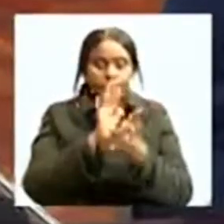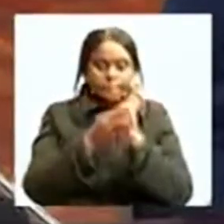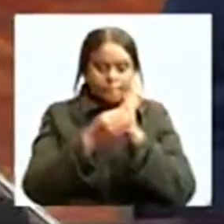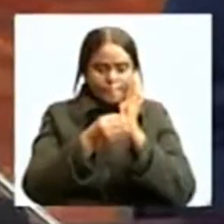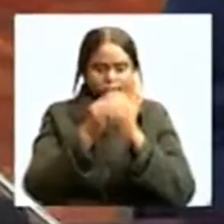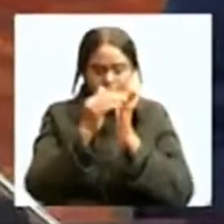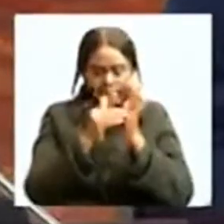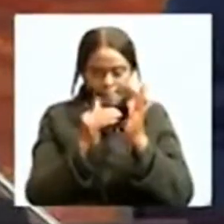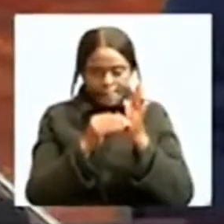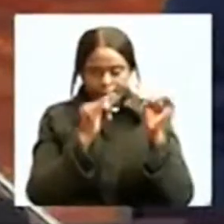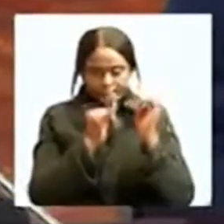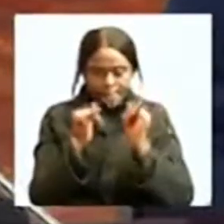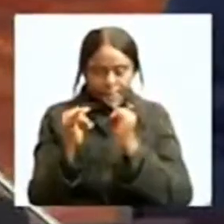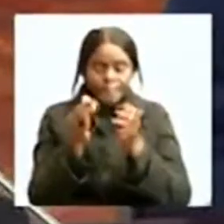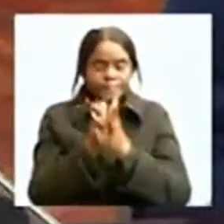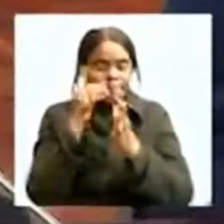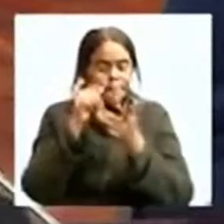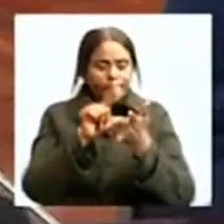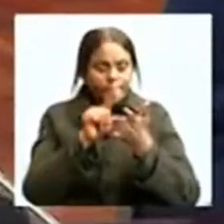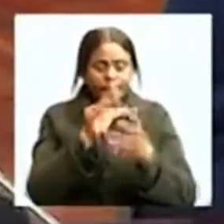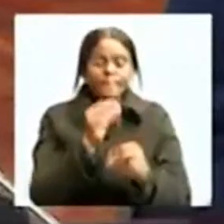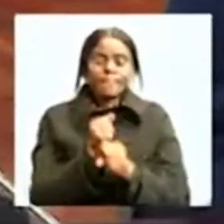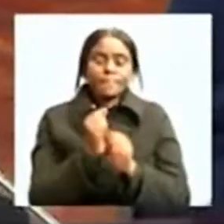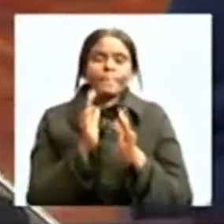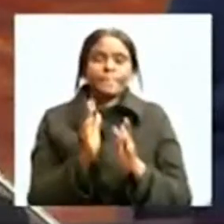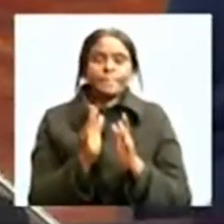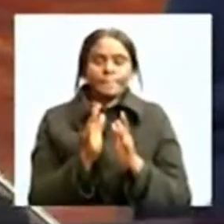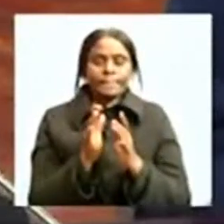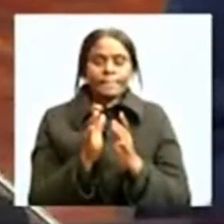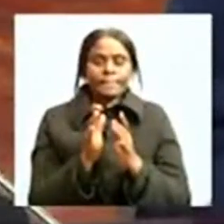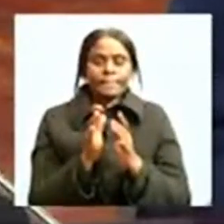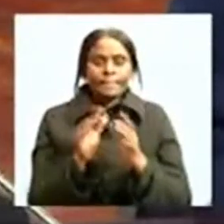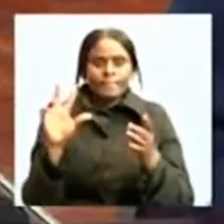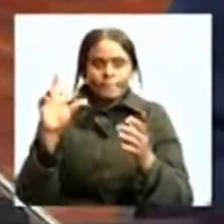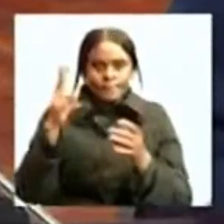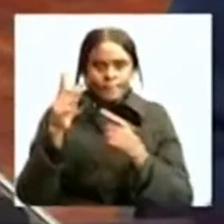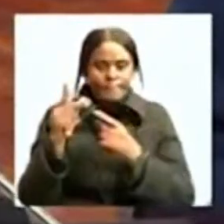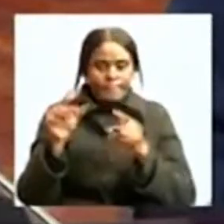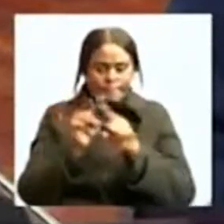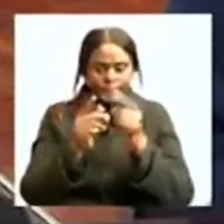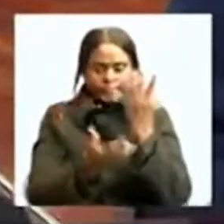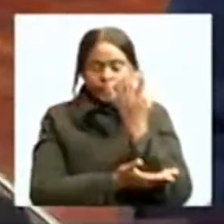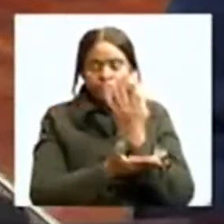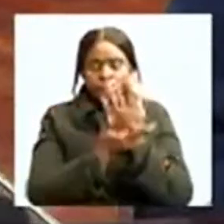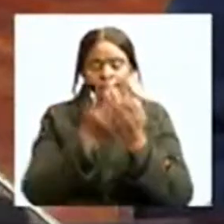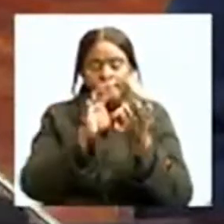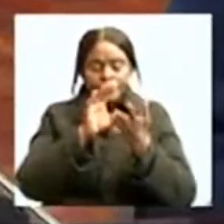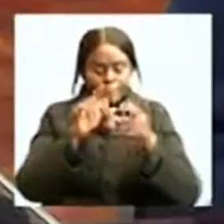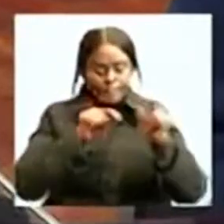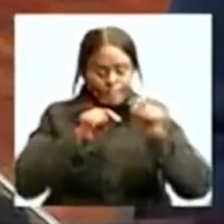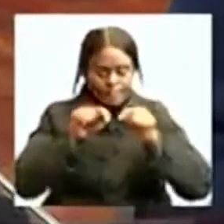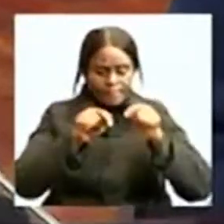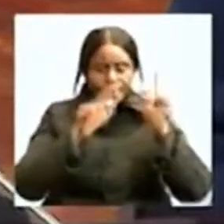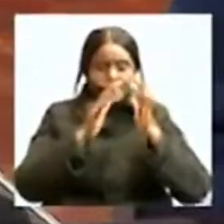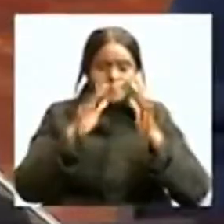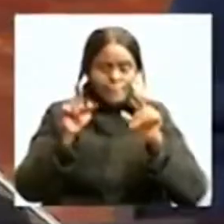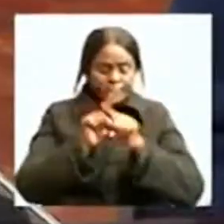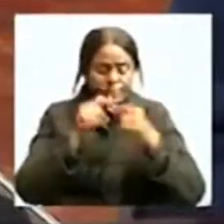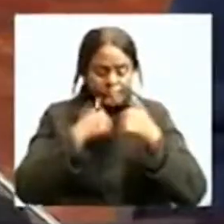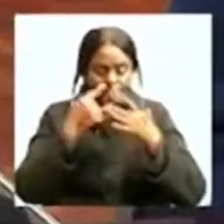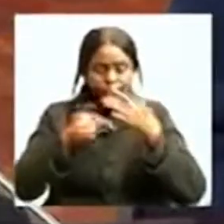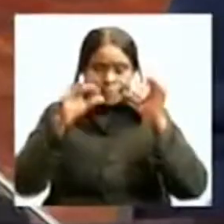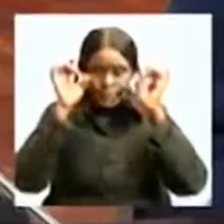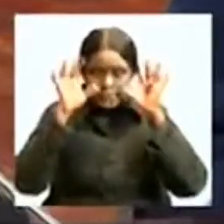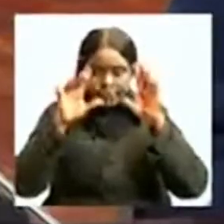implement automated reminders for loan recipients. 3. Improve credit control measures. Conduct